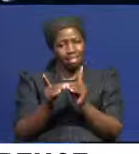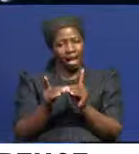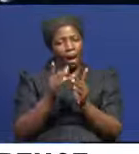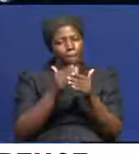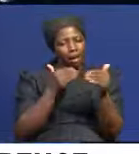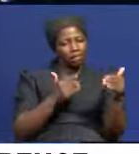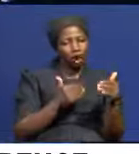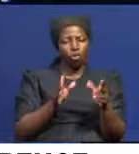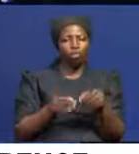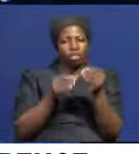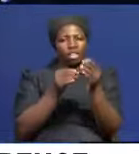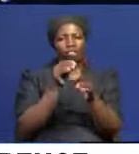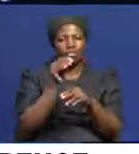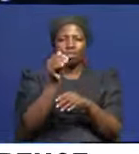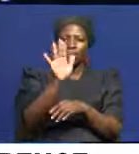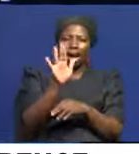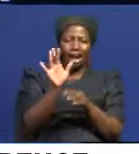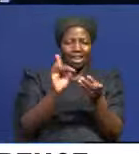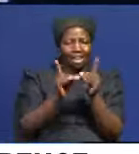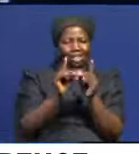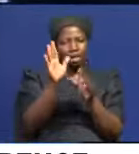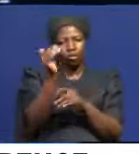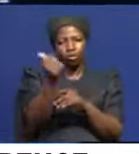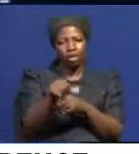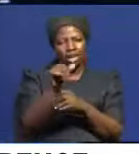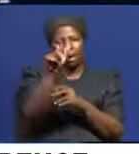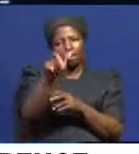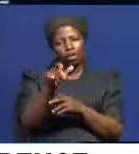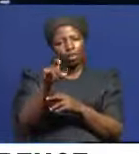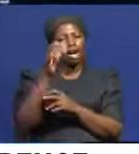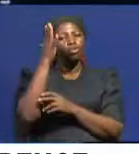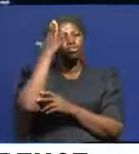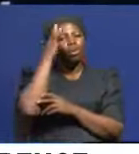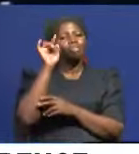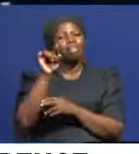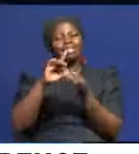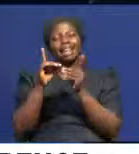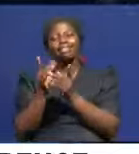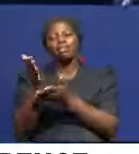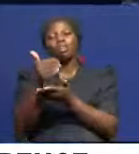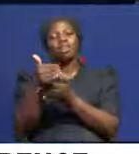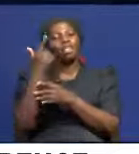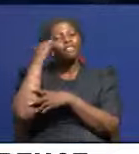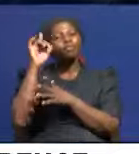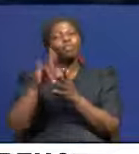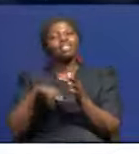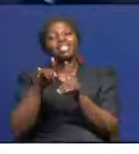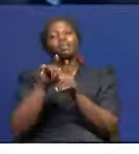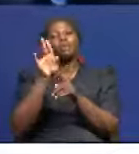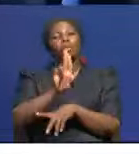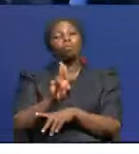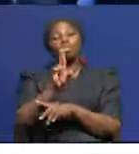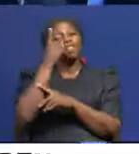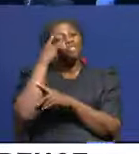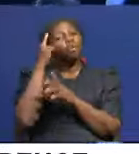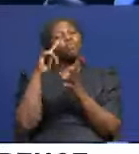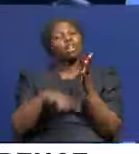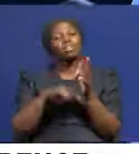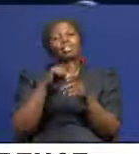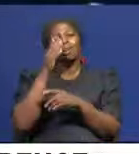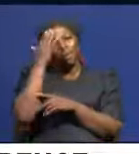before you even present your data to any person, you need to know why this data is being collected and what it is going to be used for. Those are